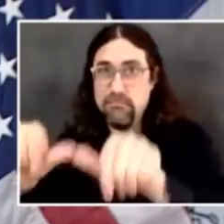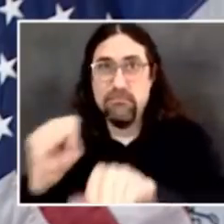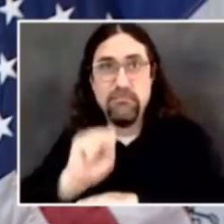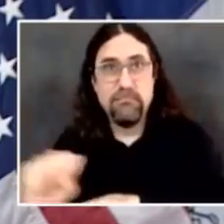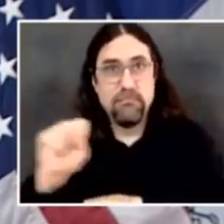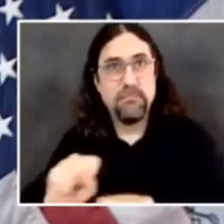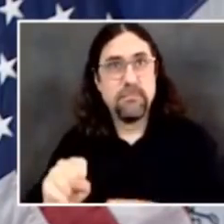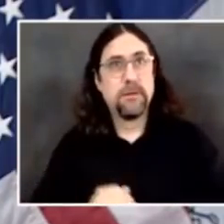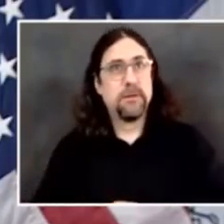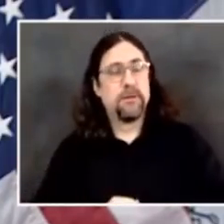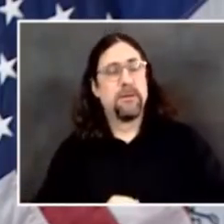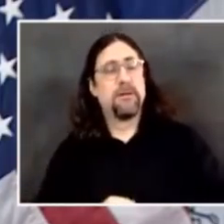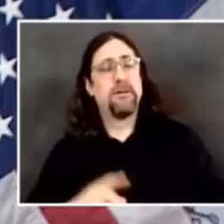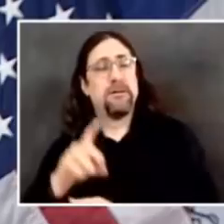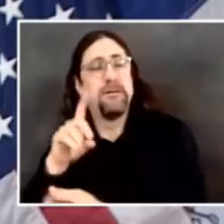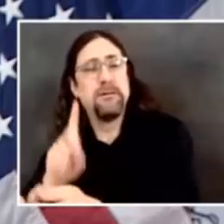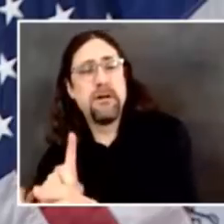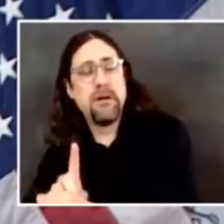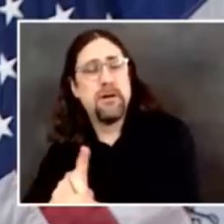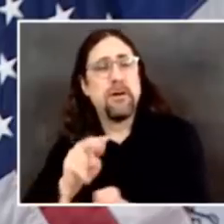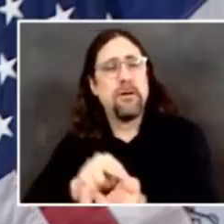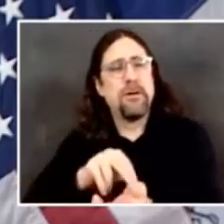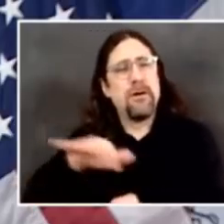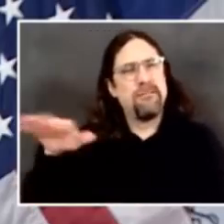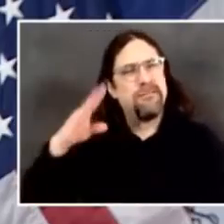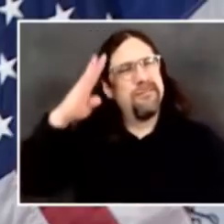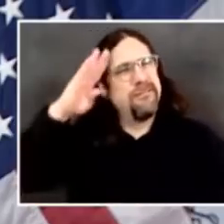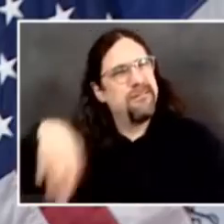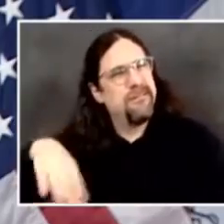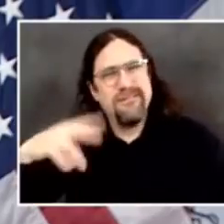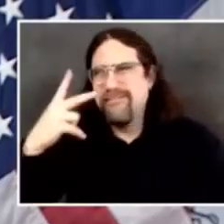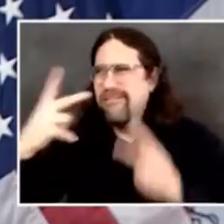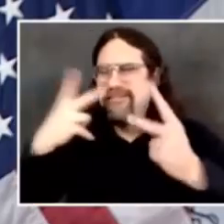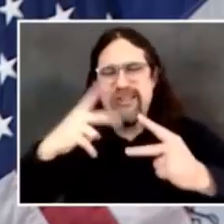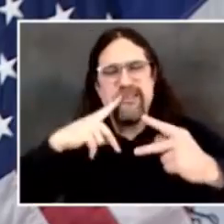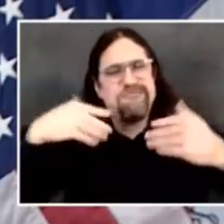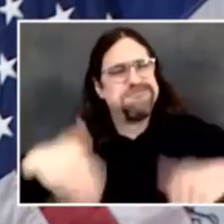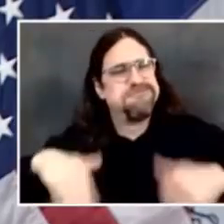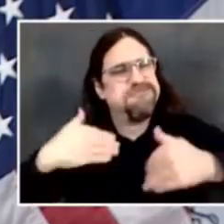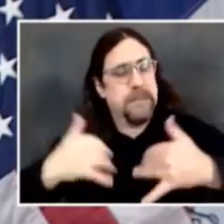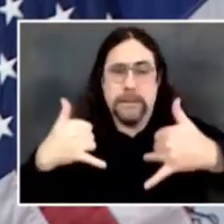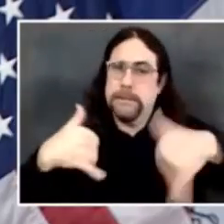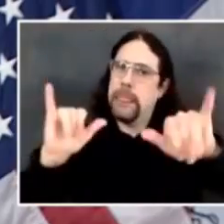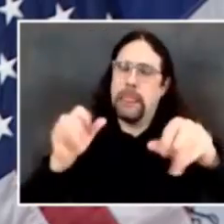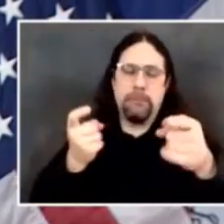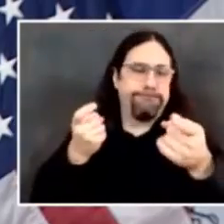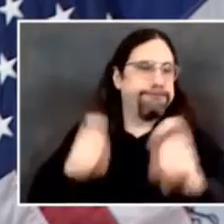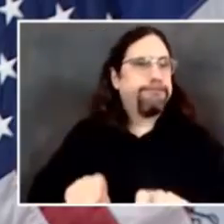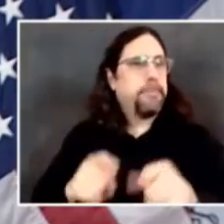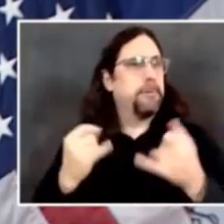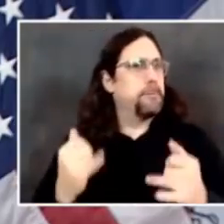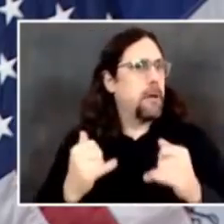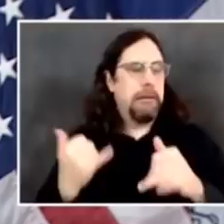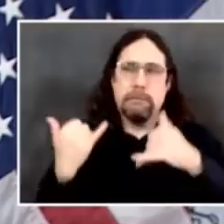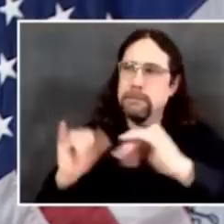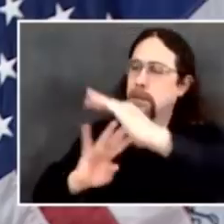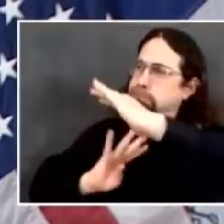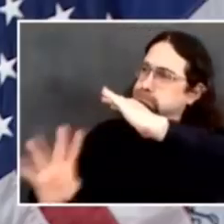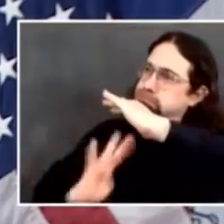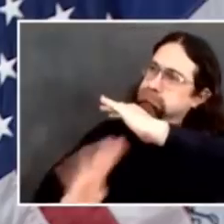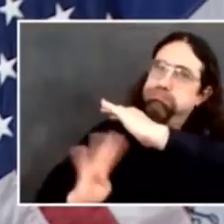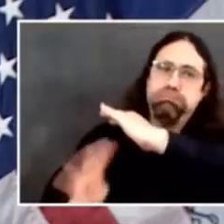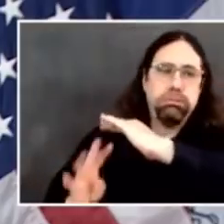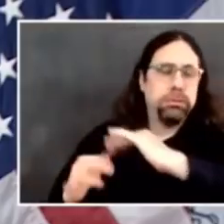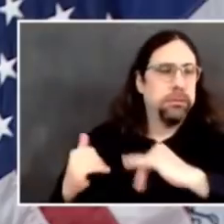We all want to go as far away from wherever COVID-19 might be. These healthcare heroes go right toward it.